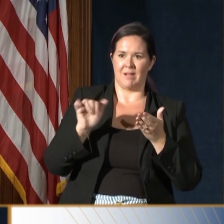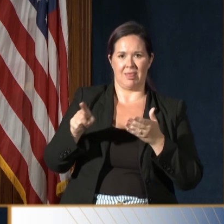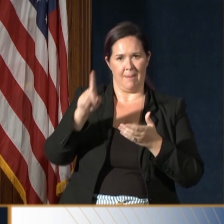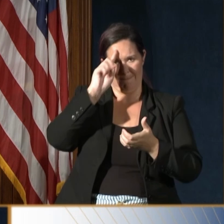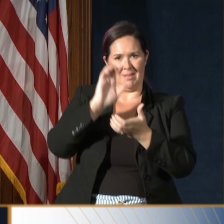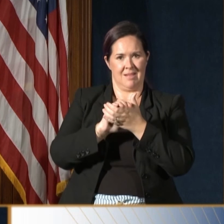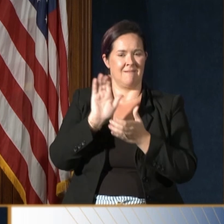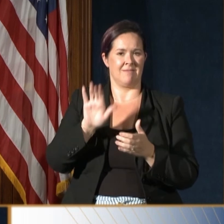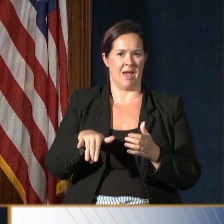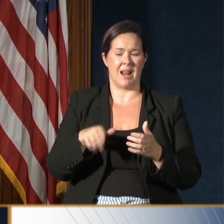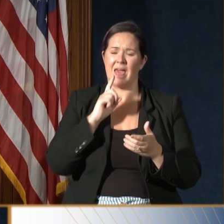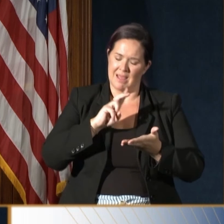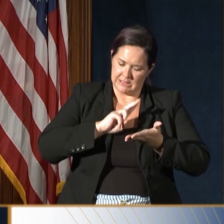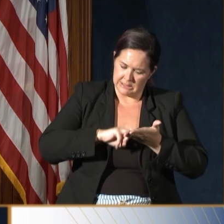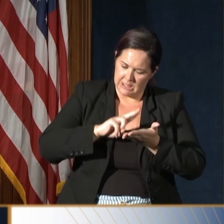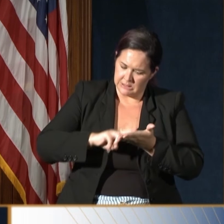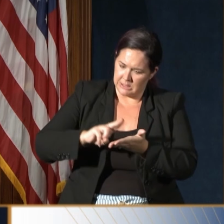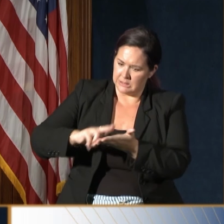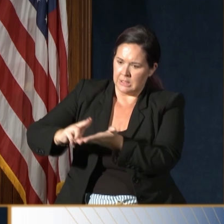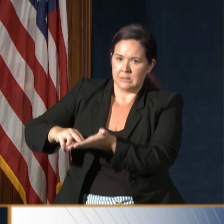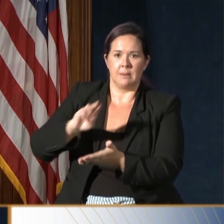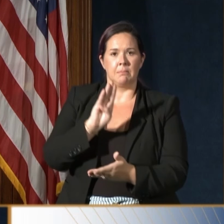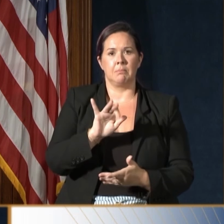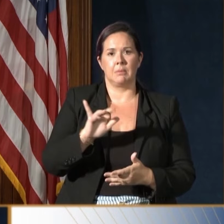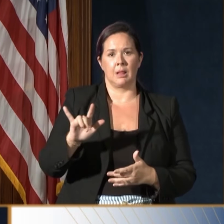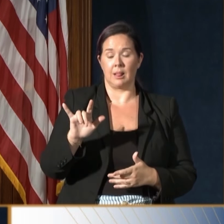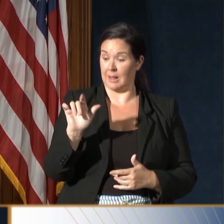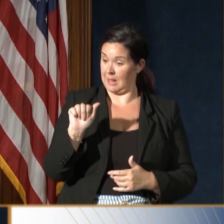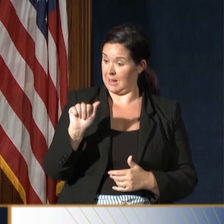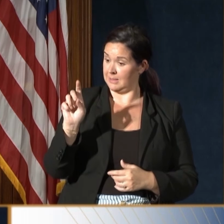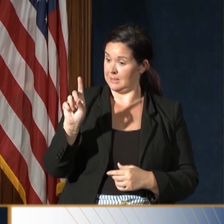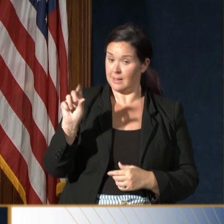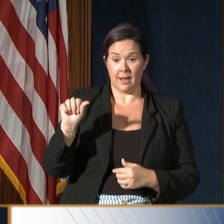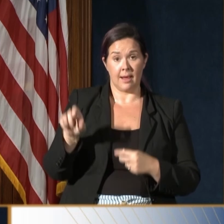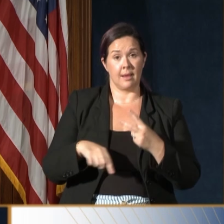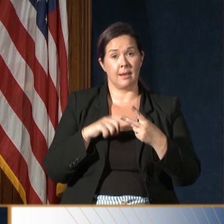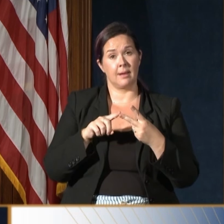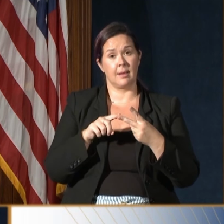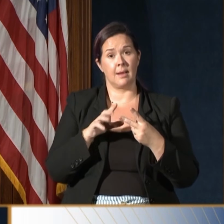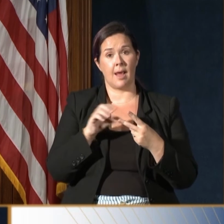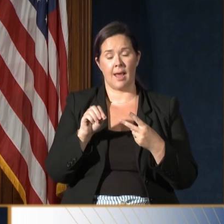signed bills, one, the ADA, the other,